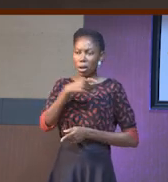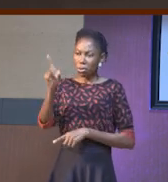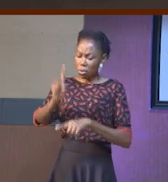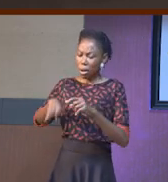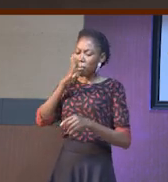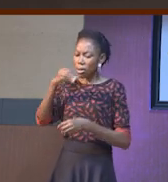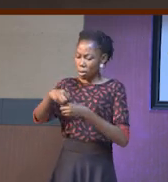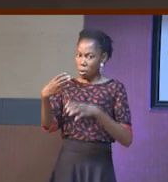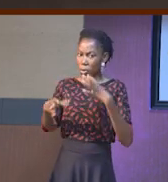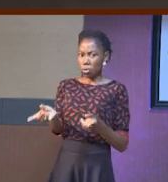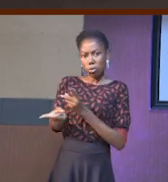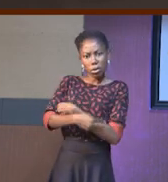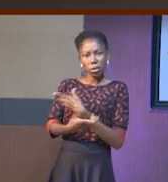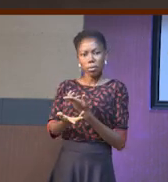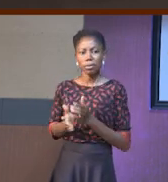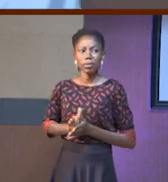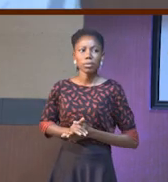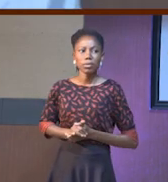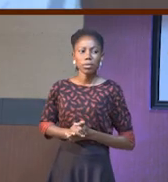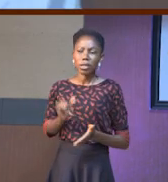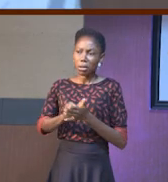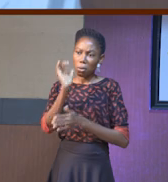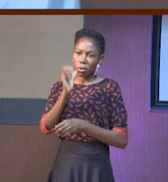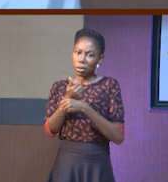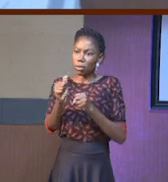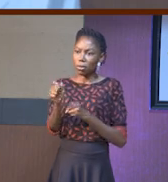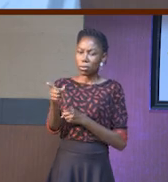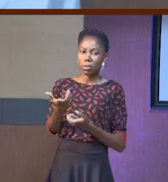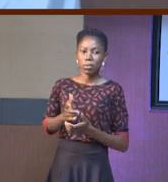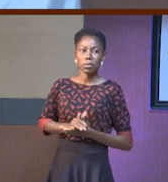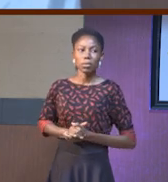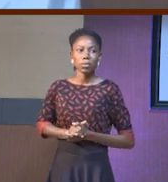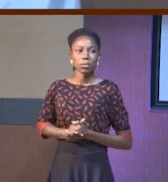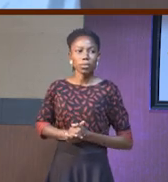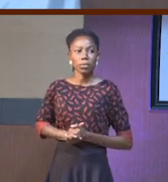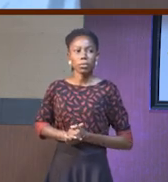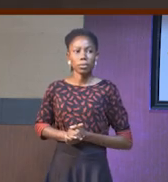in this kind of mess. That would have saved you.